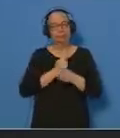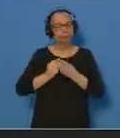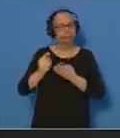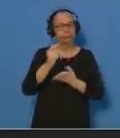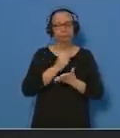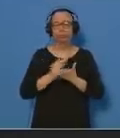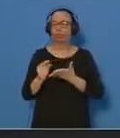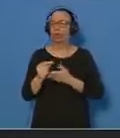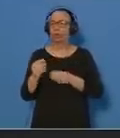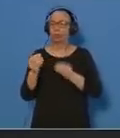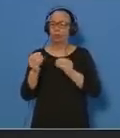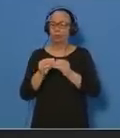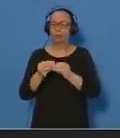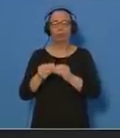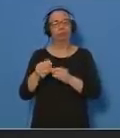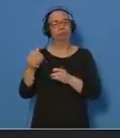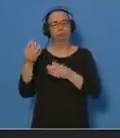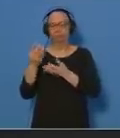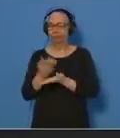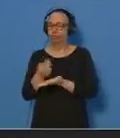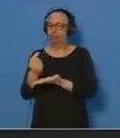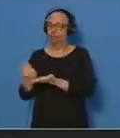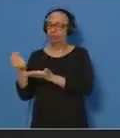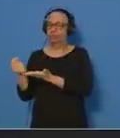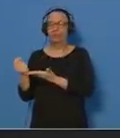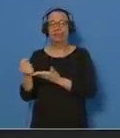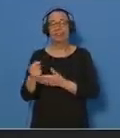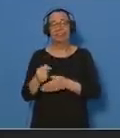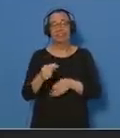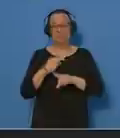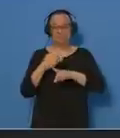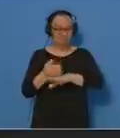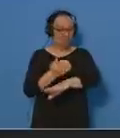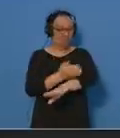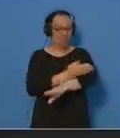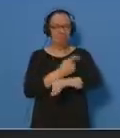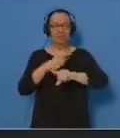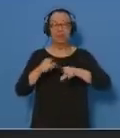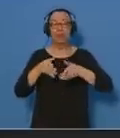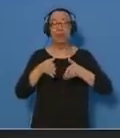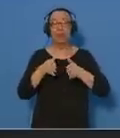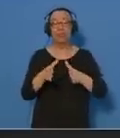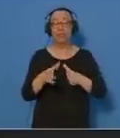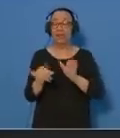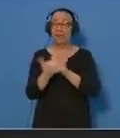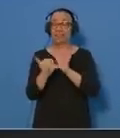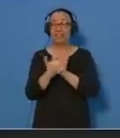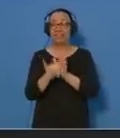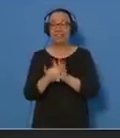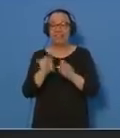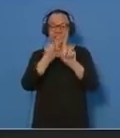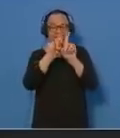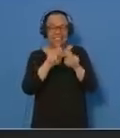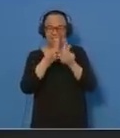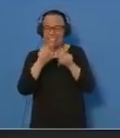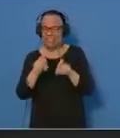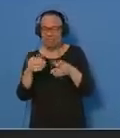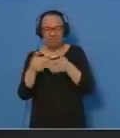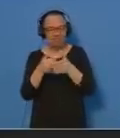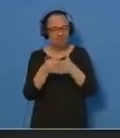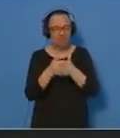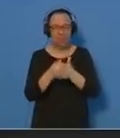bring new treatment, different ways to identify the spread, new testing methodologies that are rolled out,